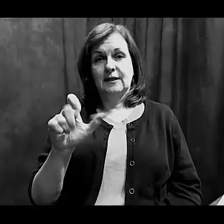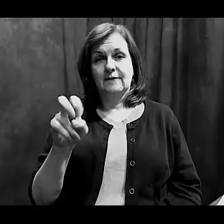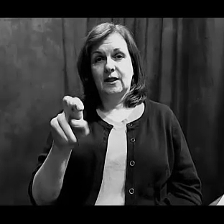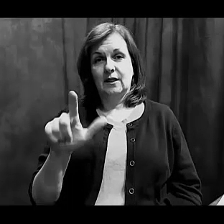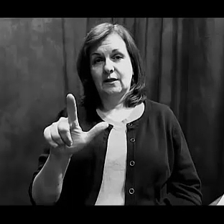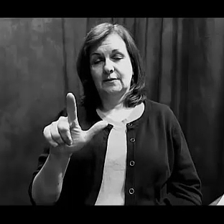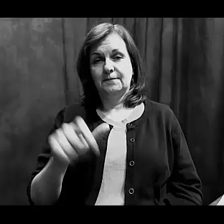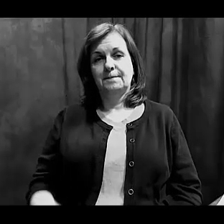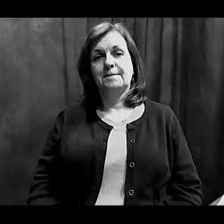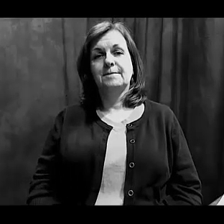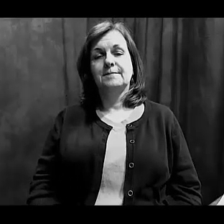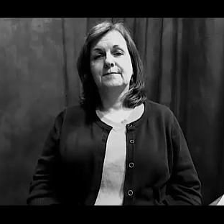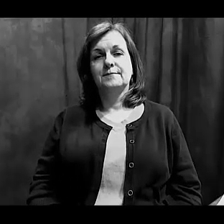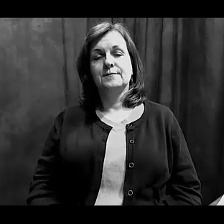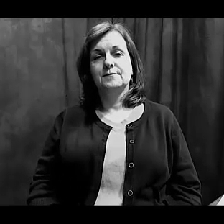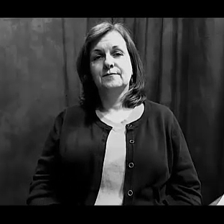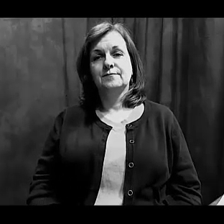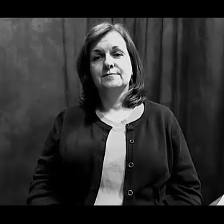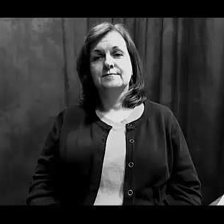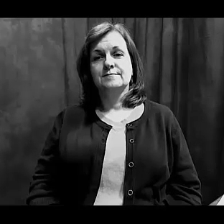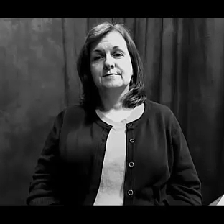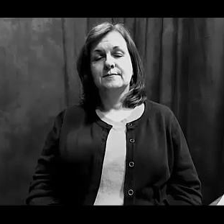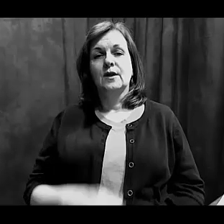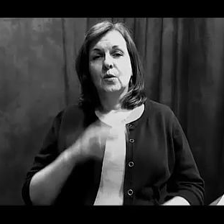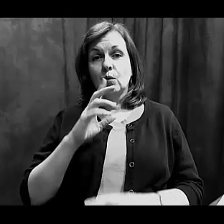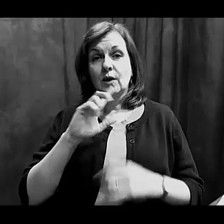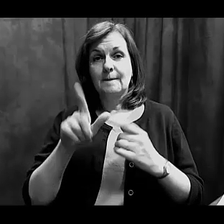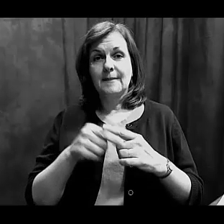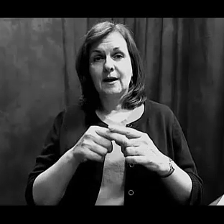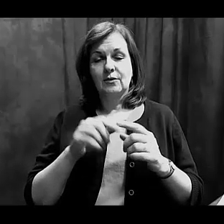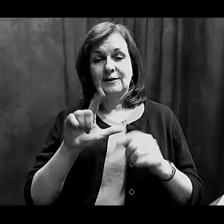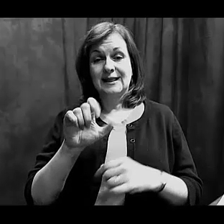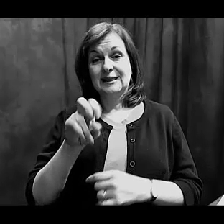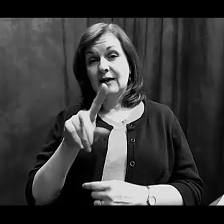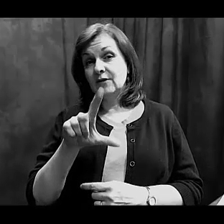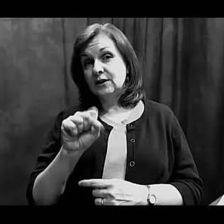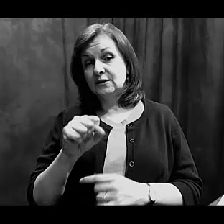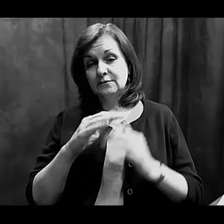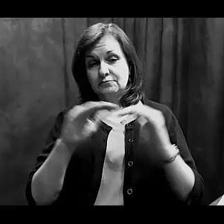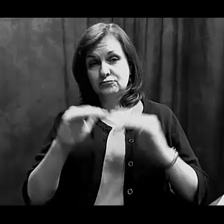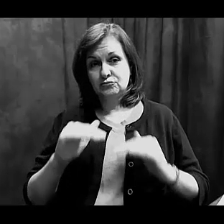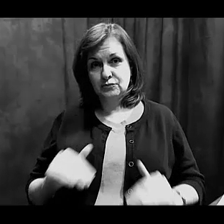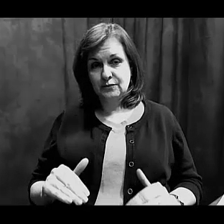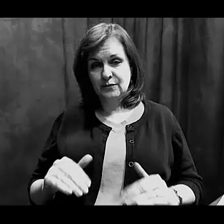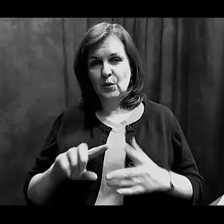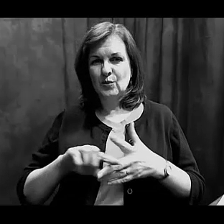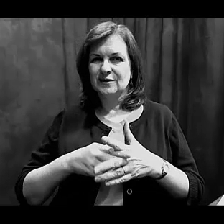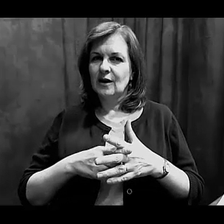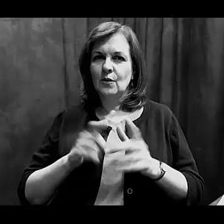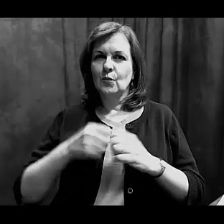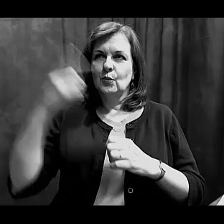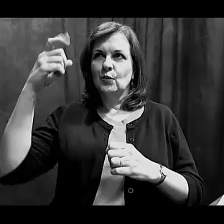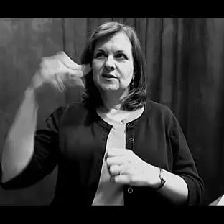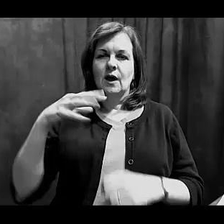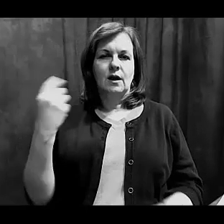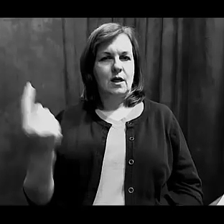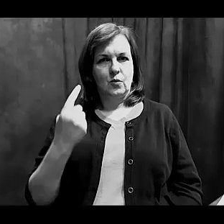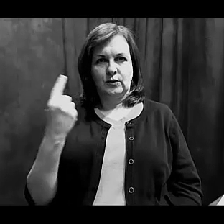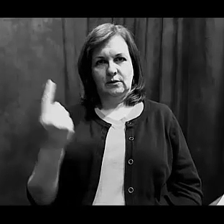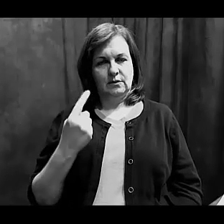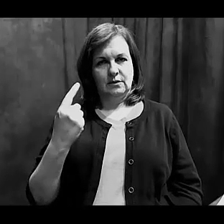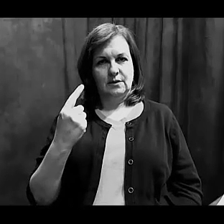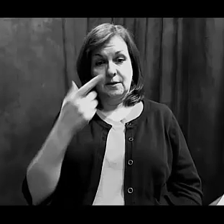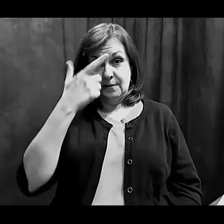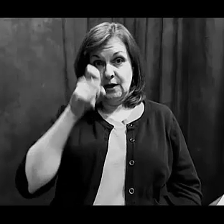level. When we talk about these levels, what we look at is starting with the